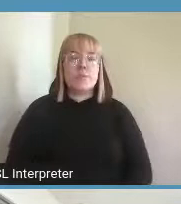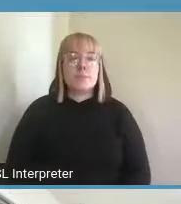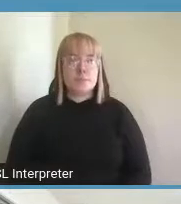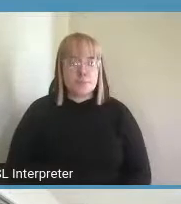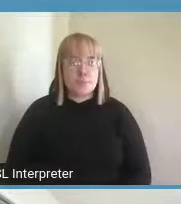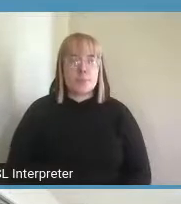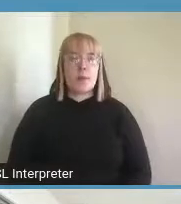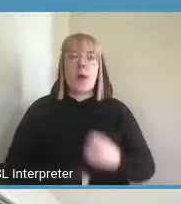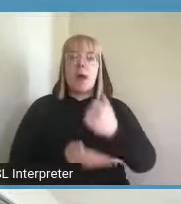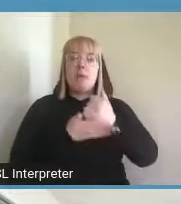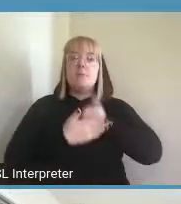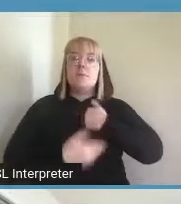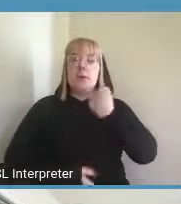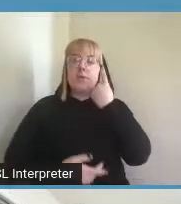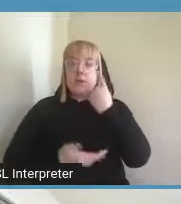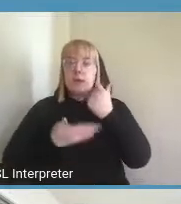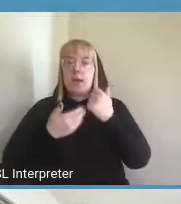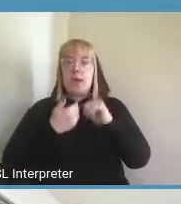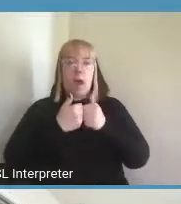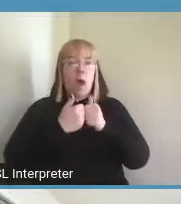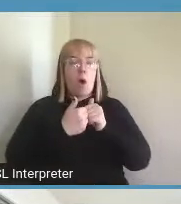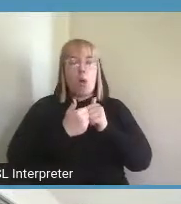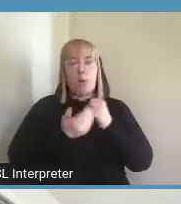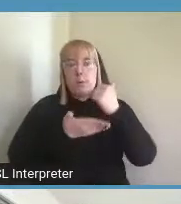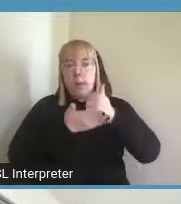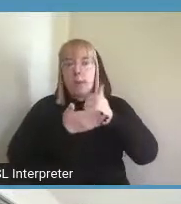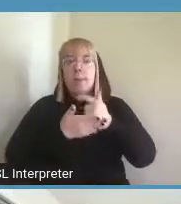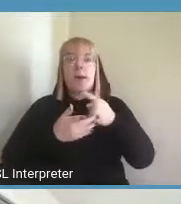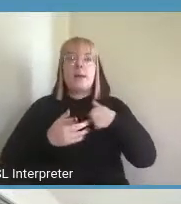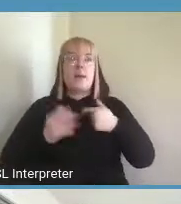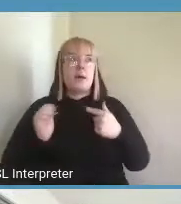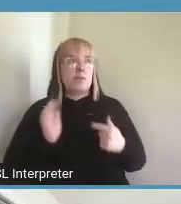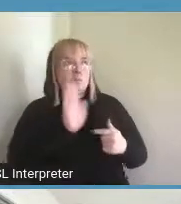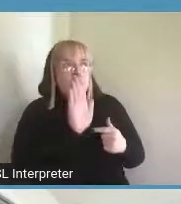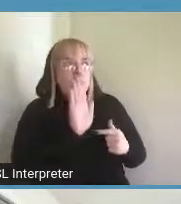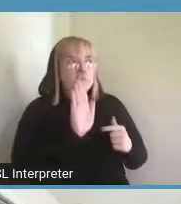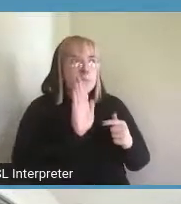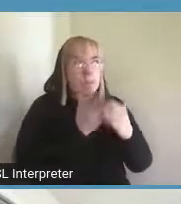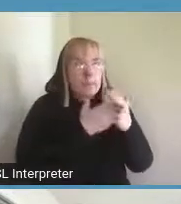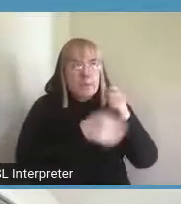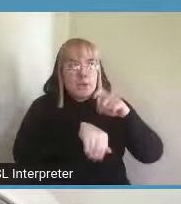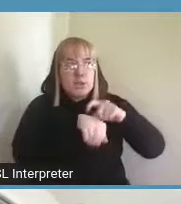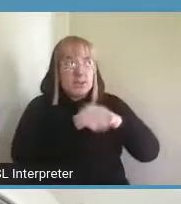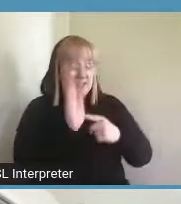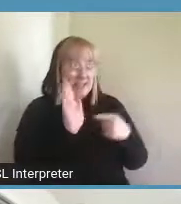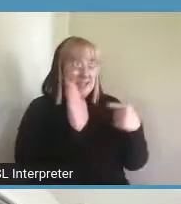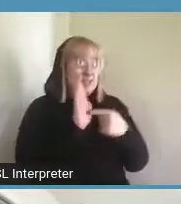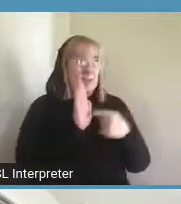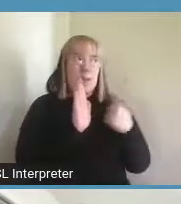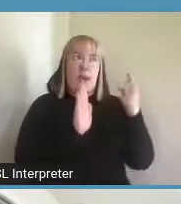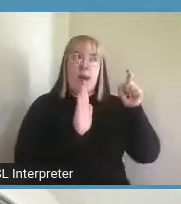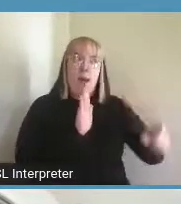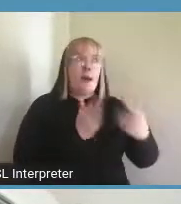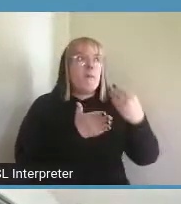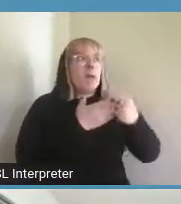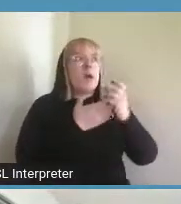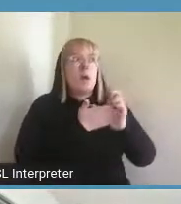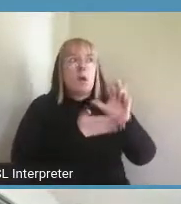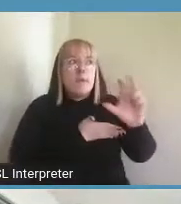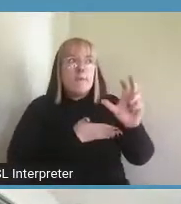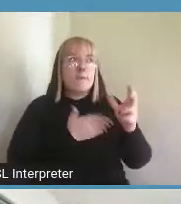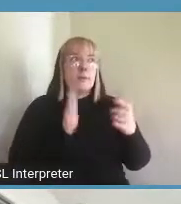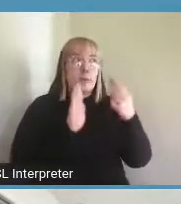performing, and it's also useful. I can bring this to my leadership at budget time and say, this is something we need to invest in, and here's how I know we're